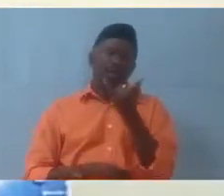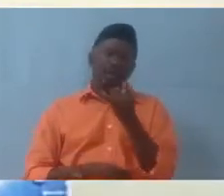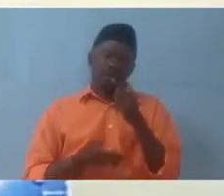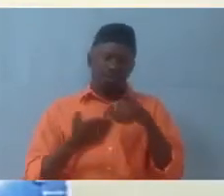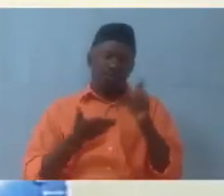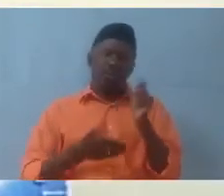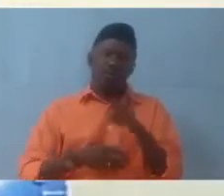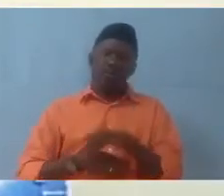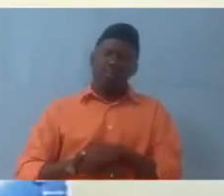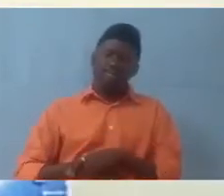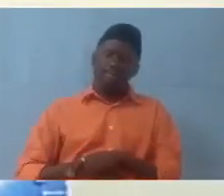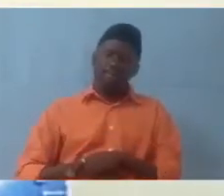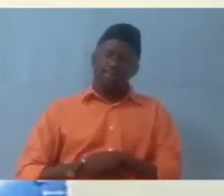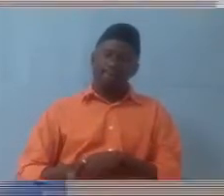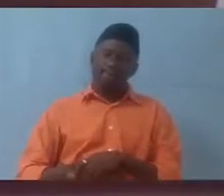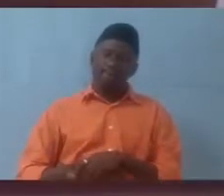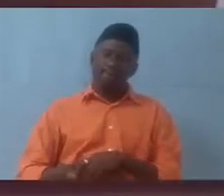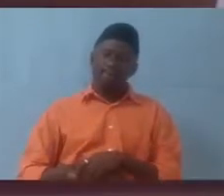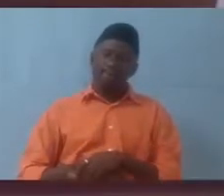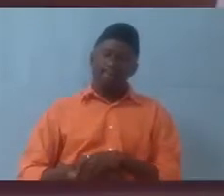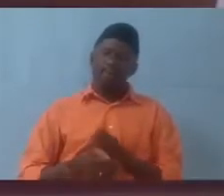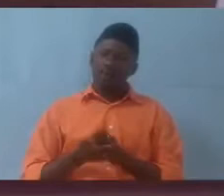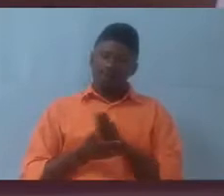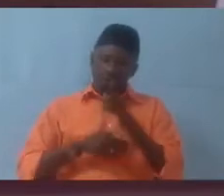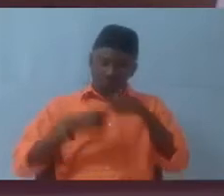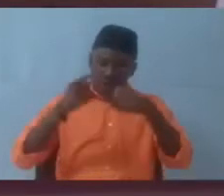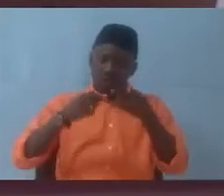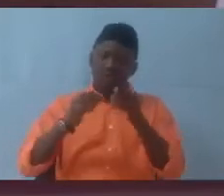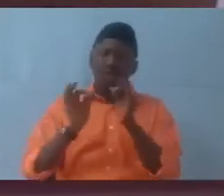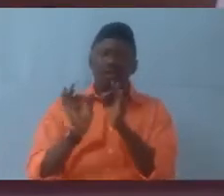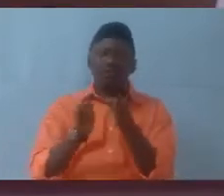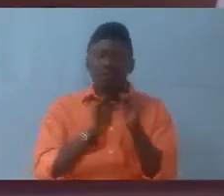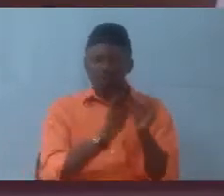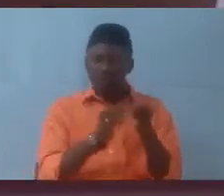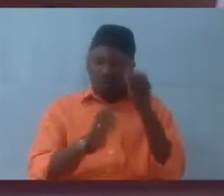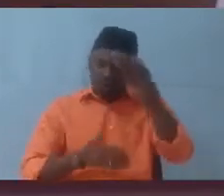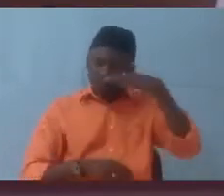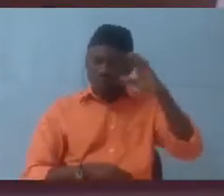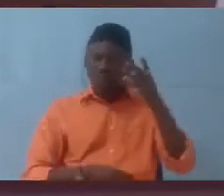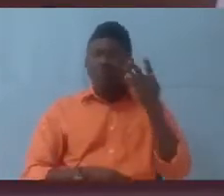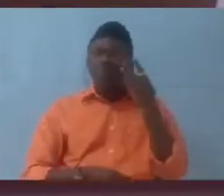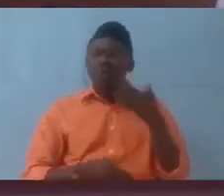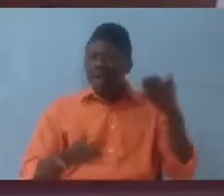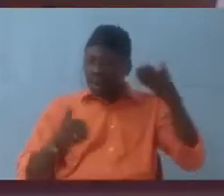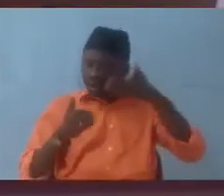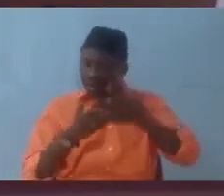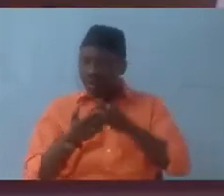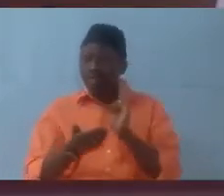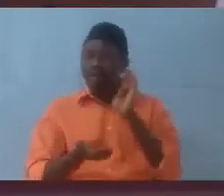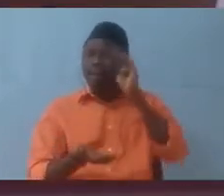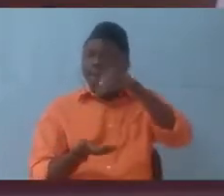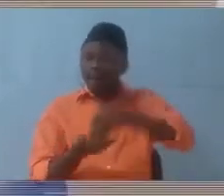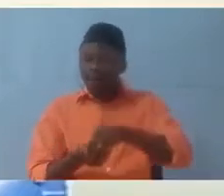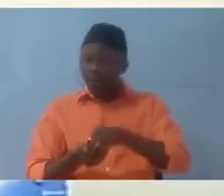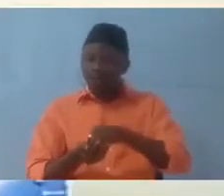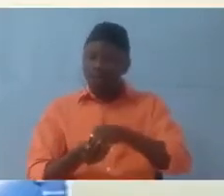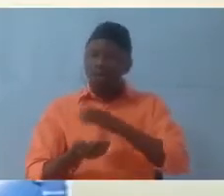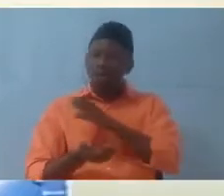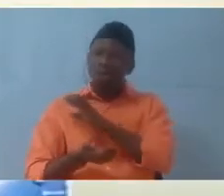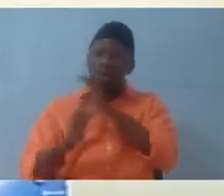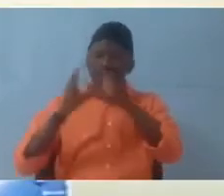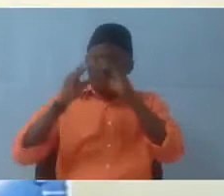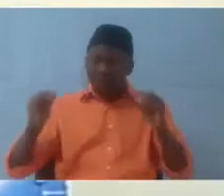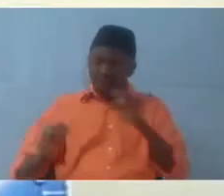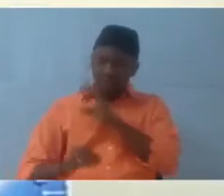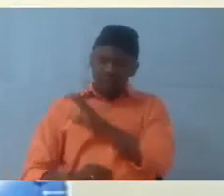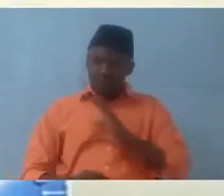correct. Continue to tell the commission what happened when you got to the CJ's office. Legui nak egalel wax ñu lan mo xew ba nga egge ci office